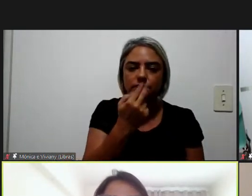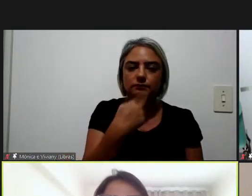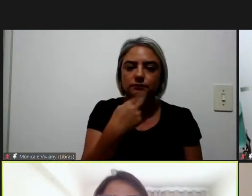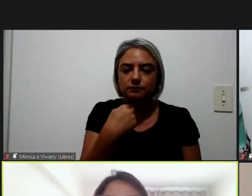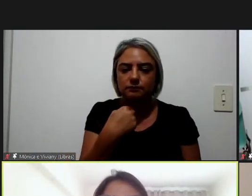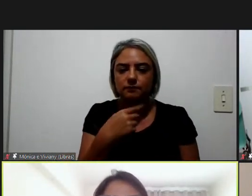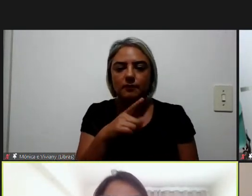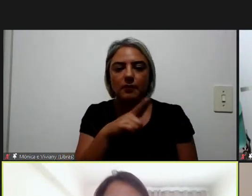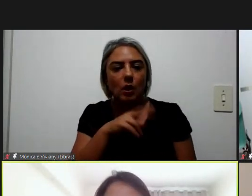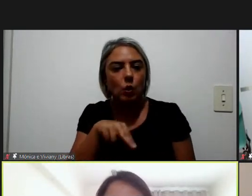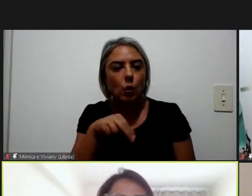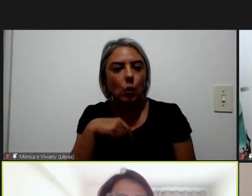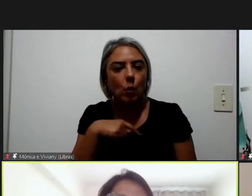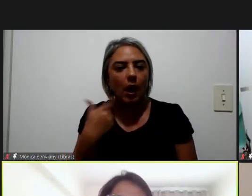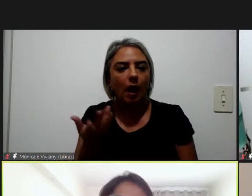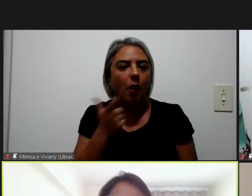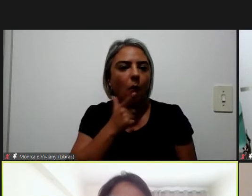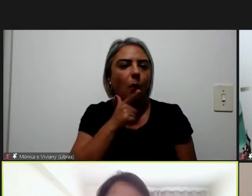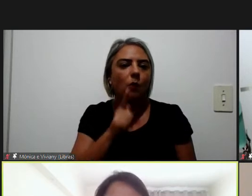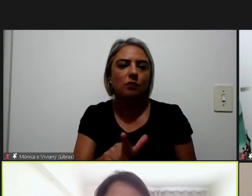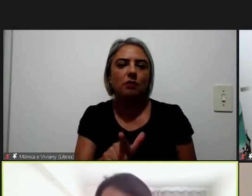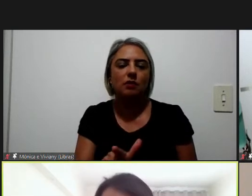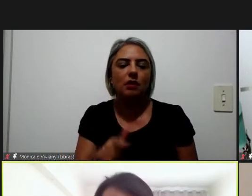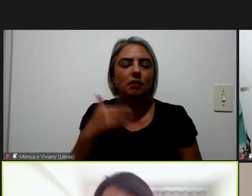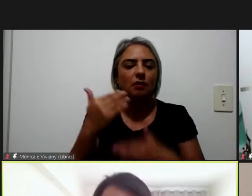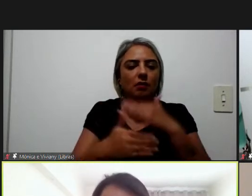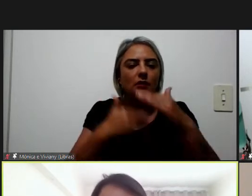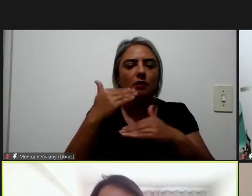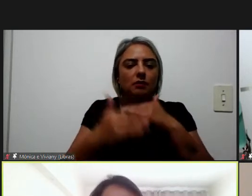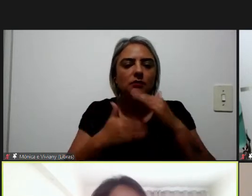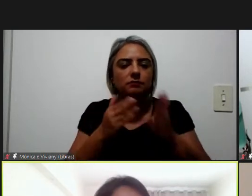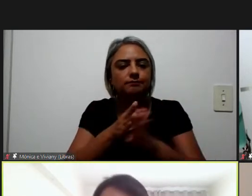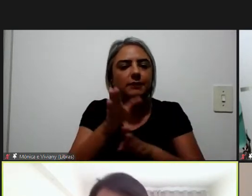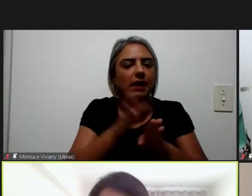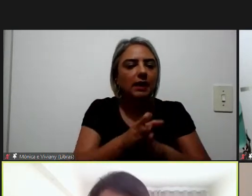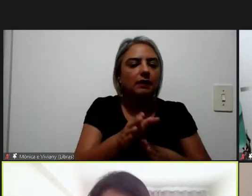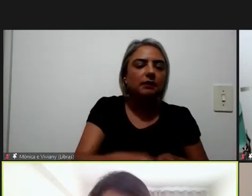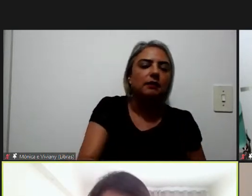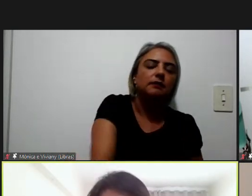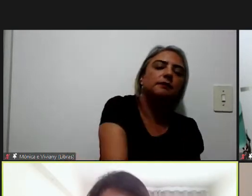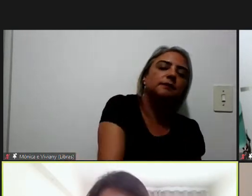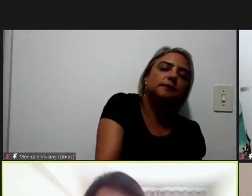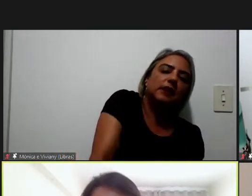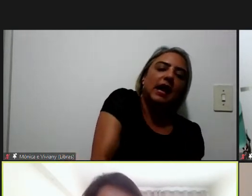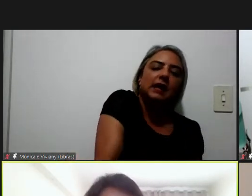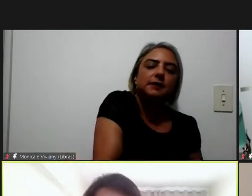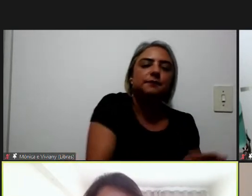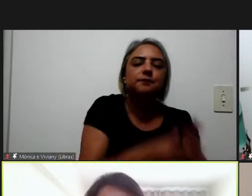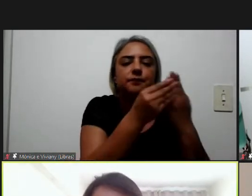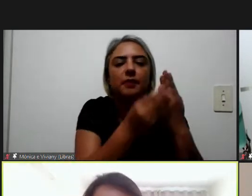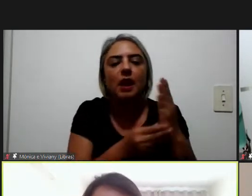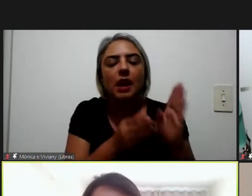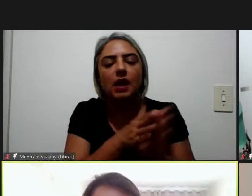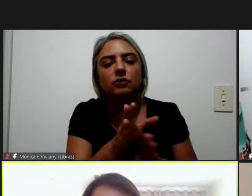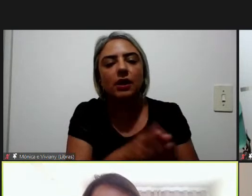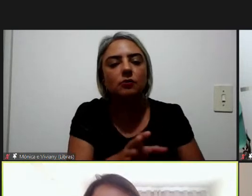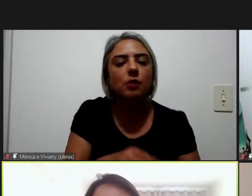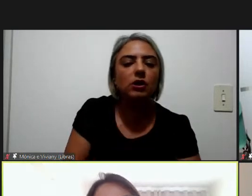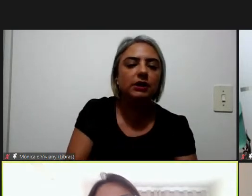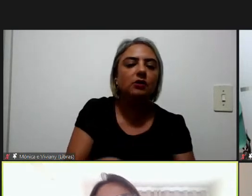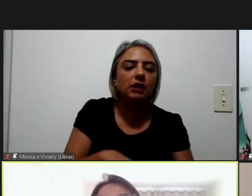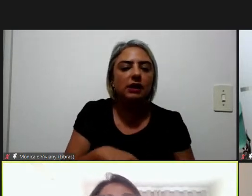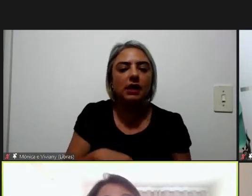of food and nutrition. So we are not going to be able to develop guides and manuals, orientation manuals